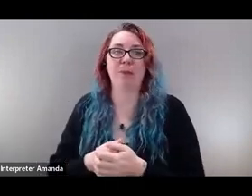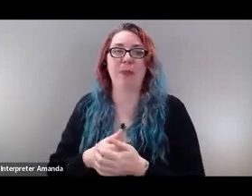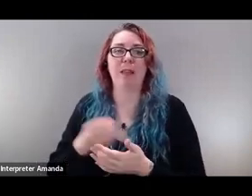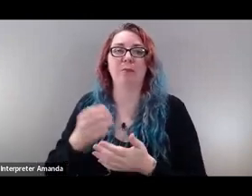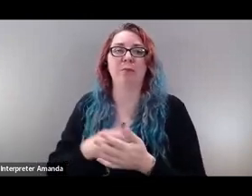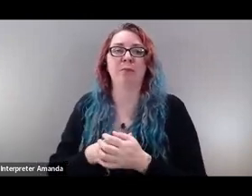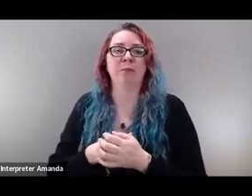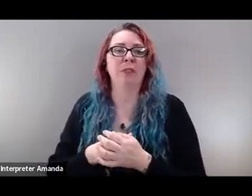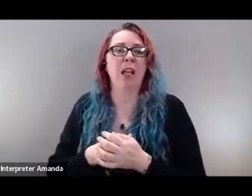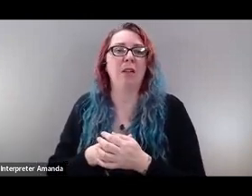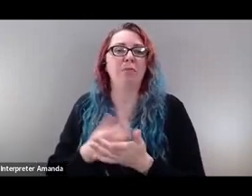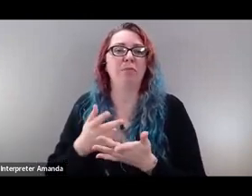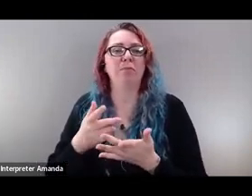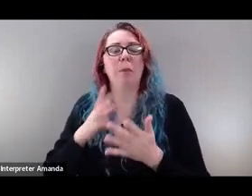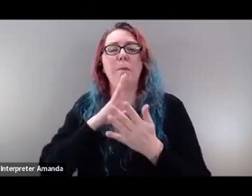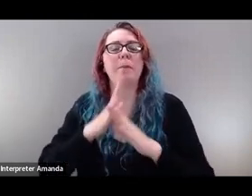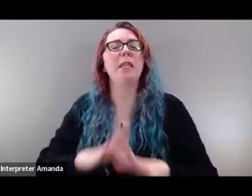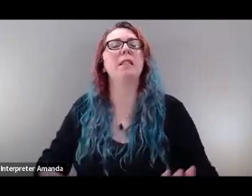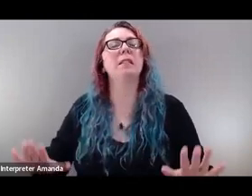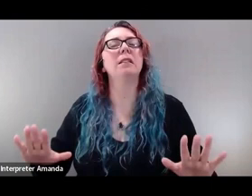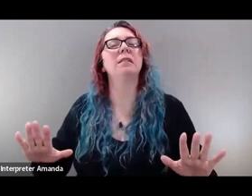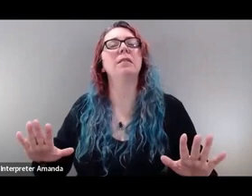set to the pace of nature